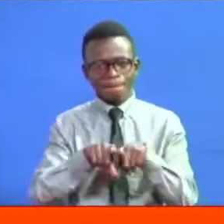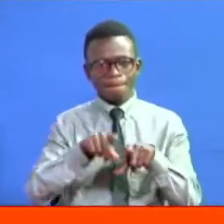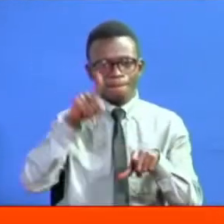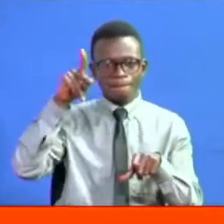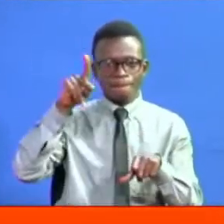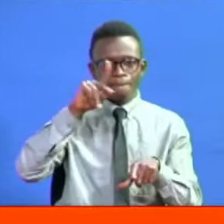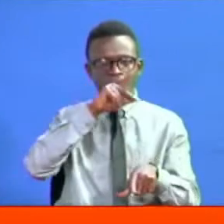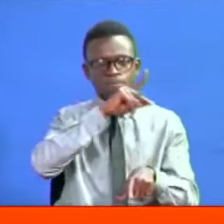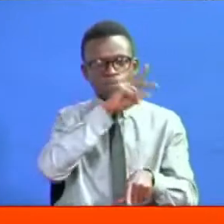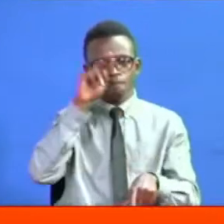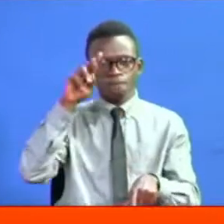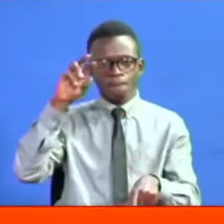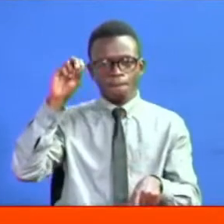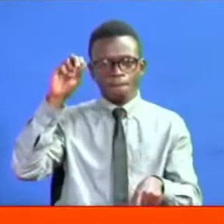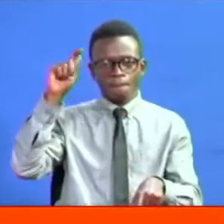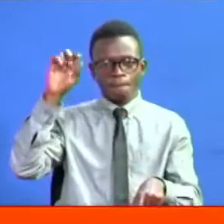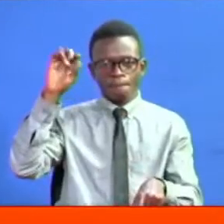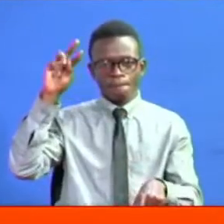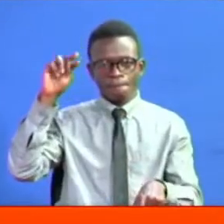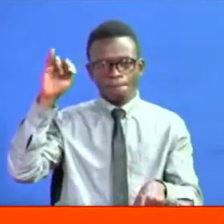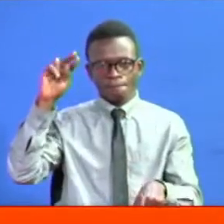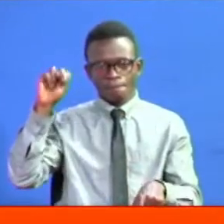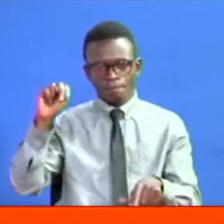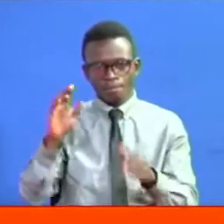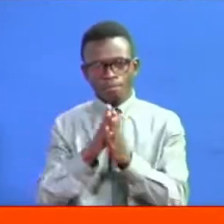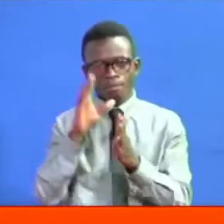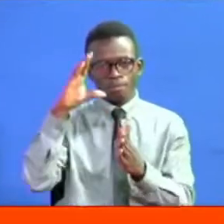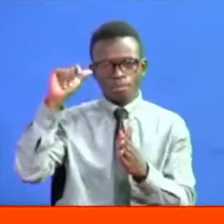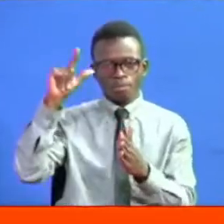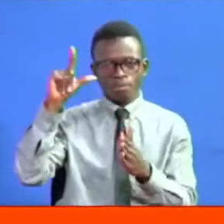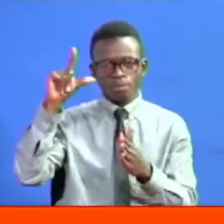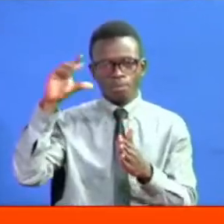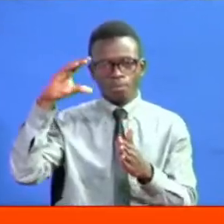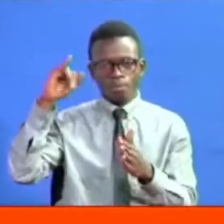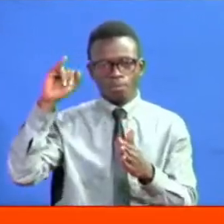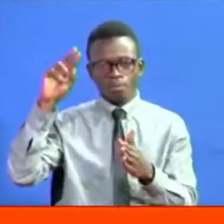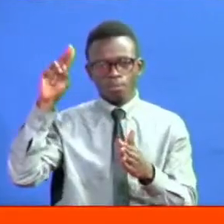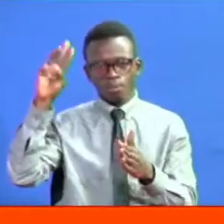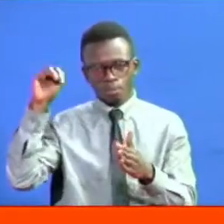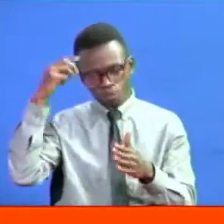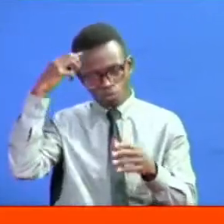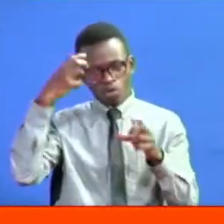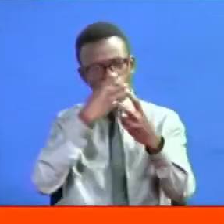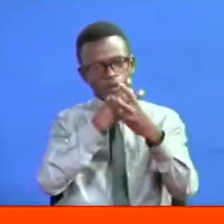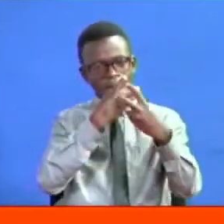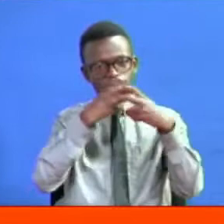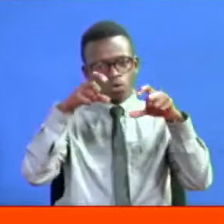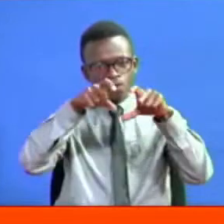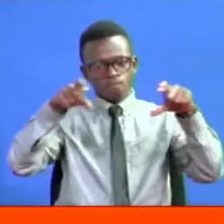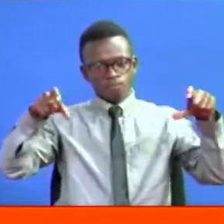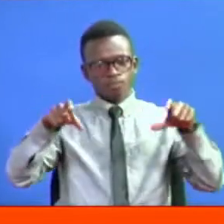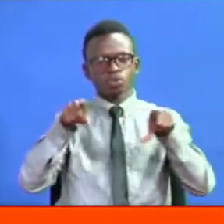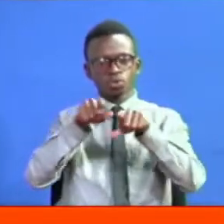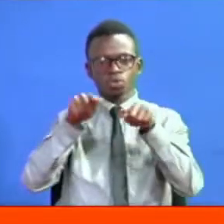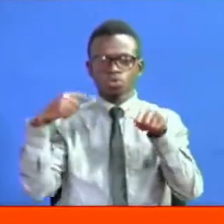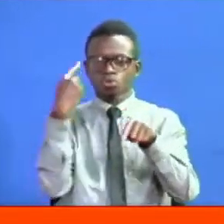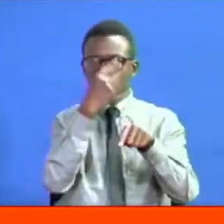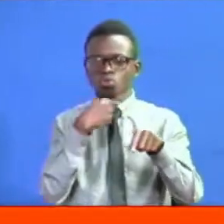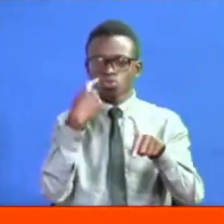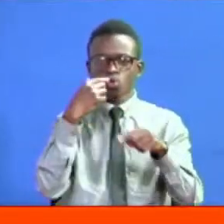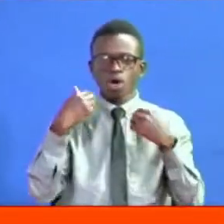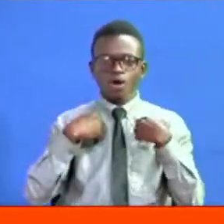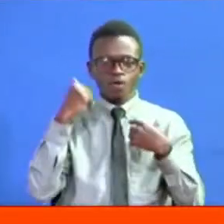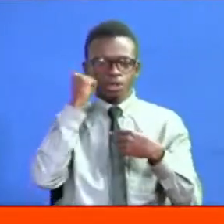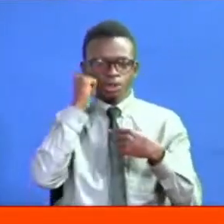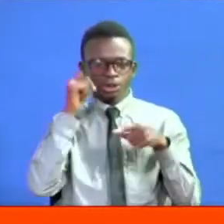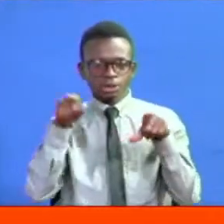potassium and calcium that are essential in strengthening bones. Those who are diabetic are also advised to eat